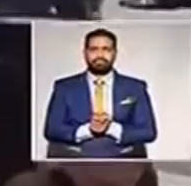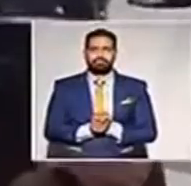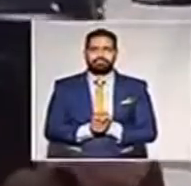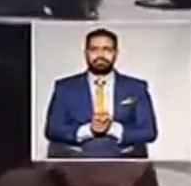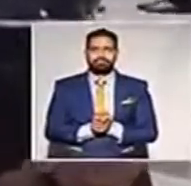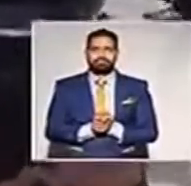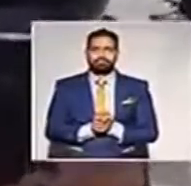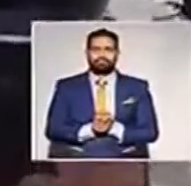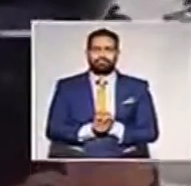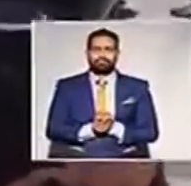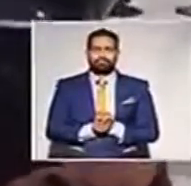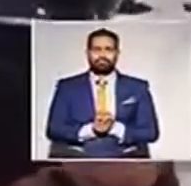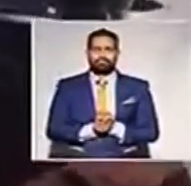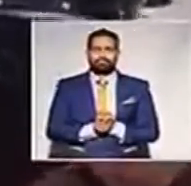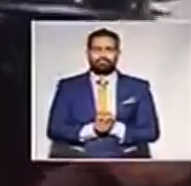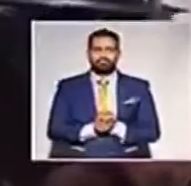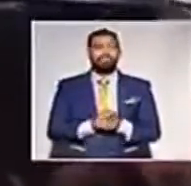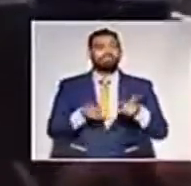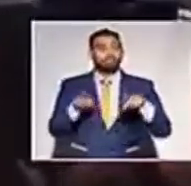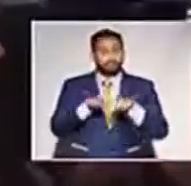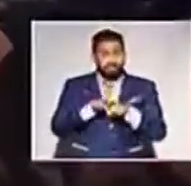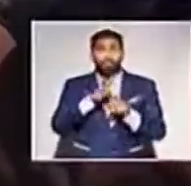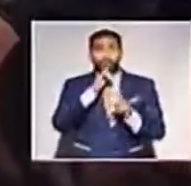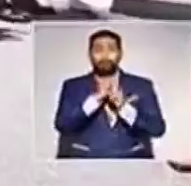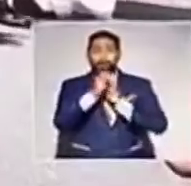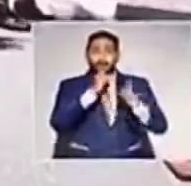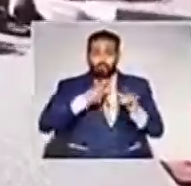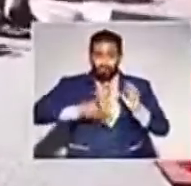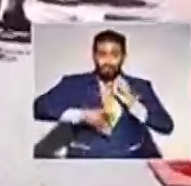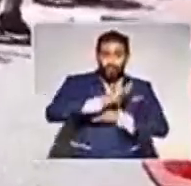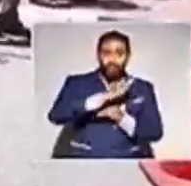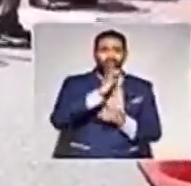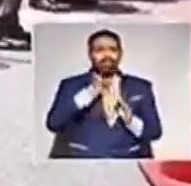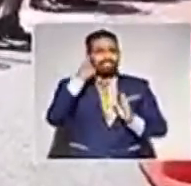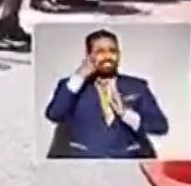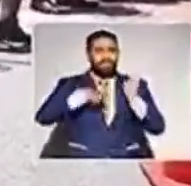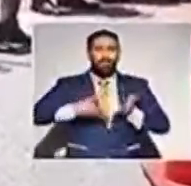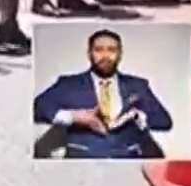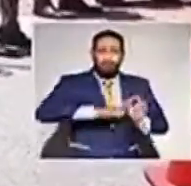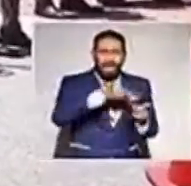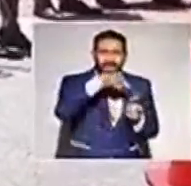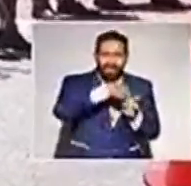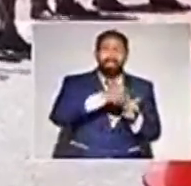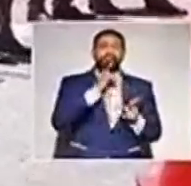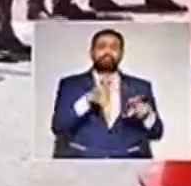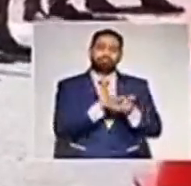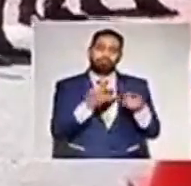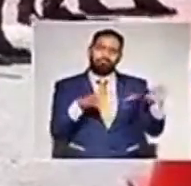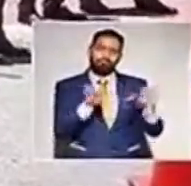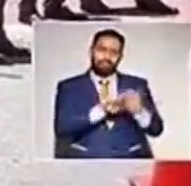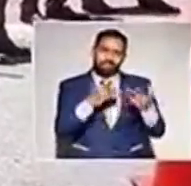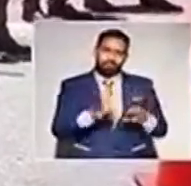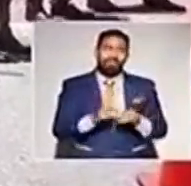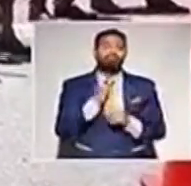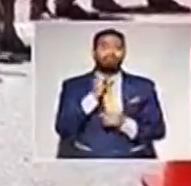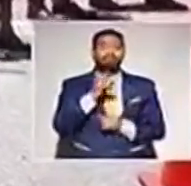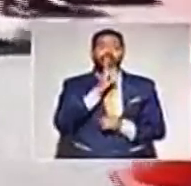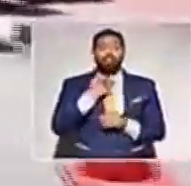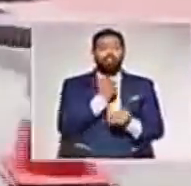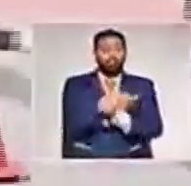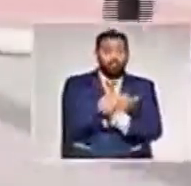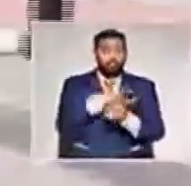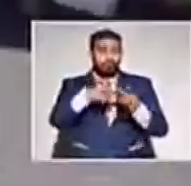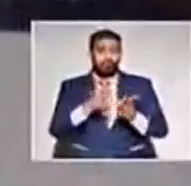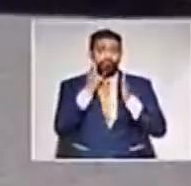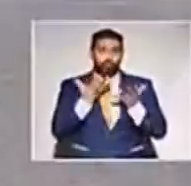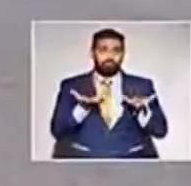The entry point to Parliament from the Japan Friendship Road was also closed off, while heavy security could be seen at the location. Only vehicles travelling towards the